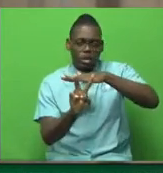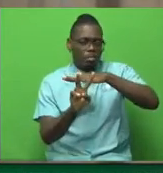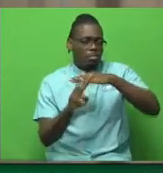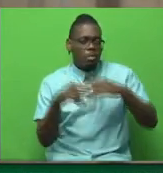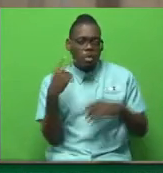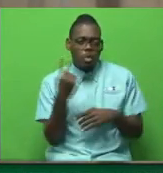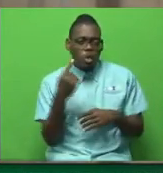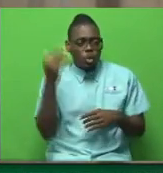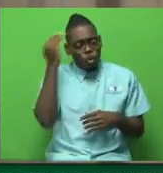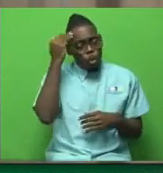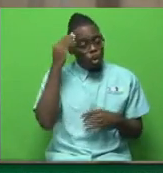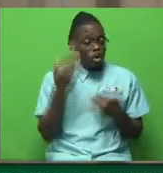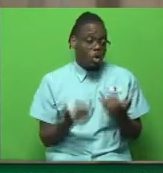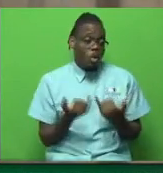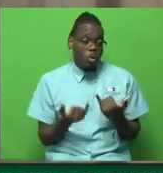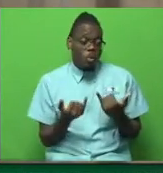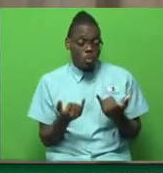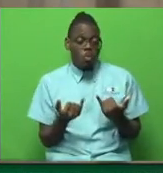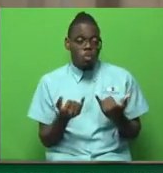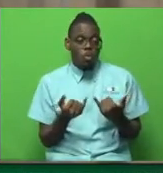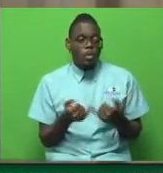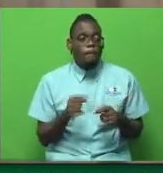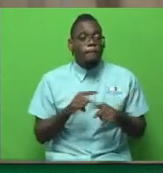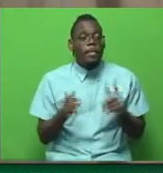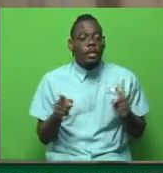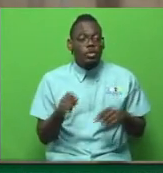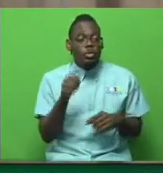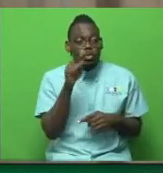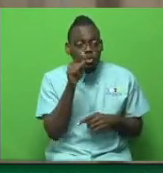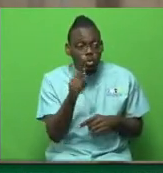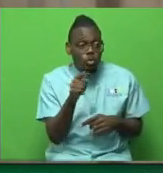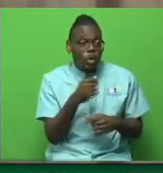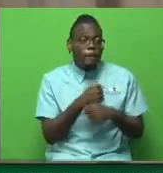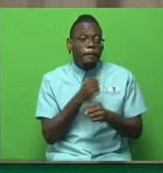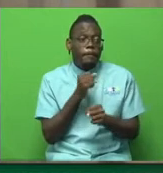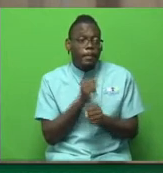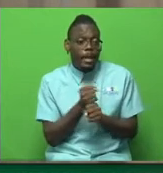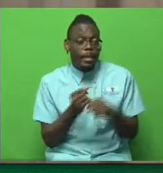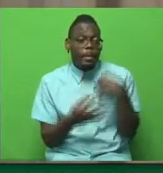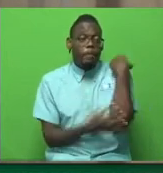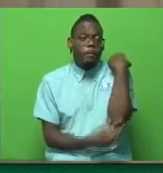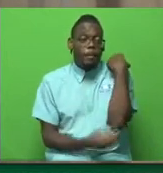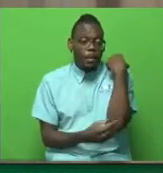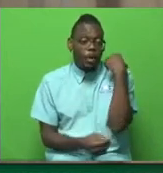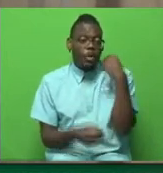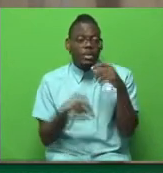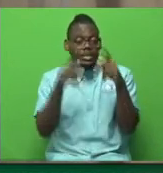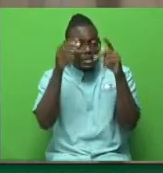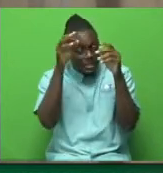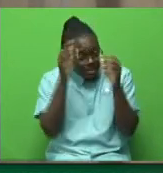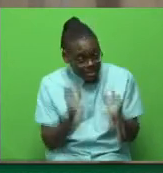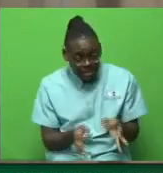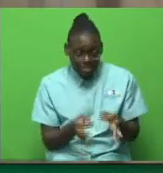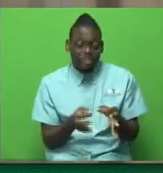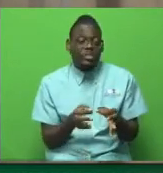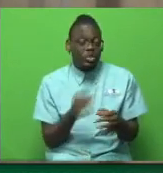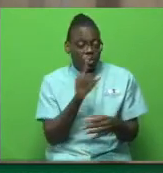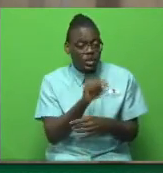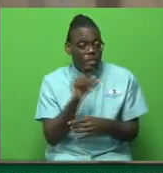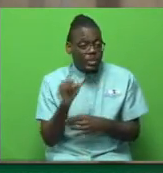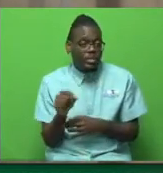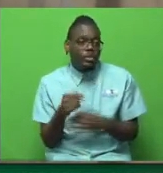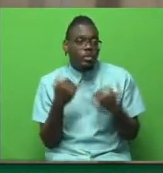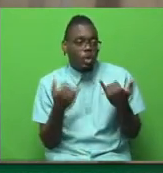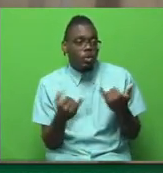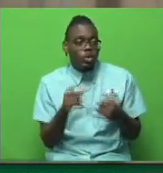reversing poor decisions that you have made just in 2020 imagine that so they had to